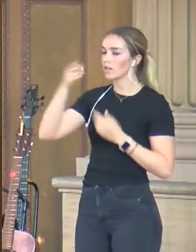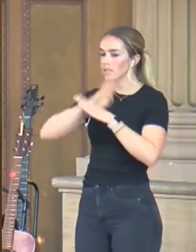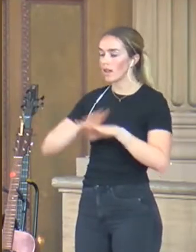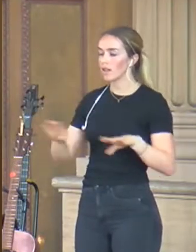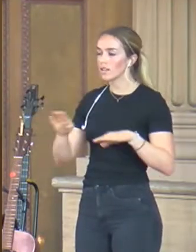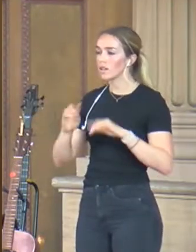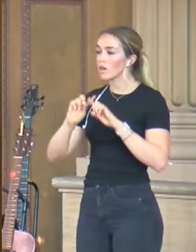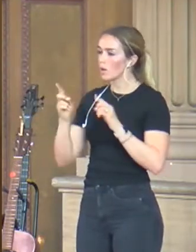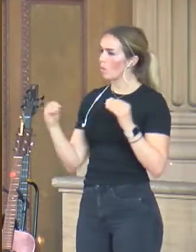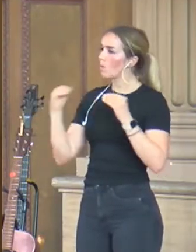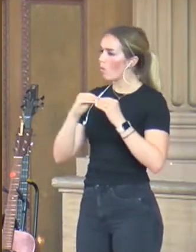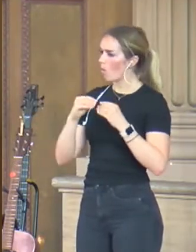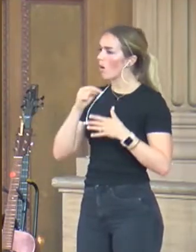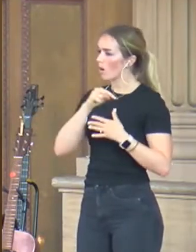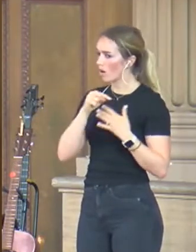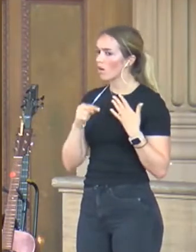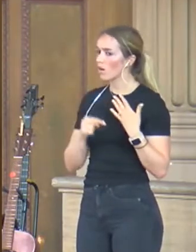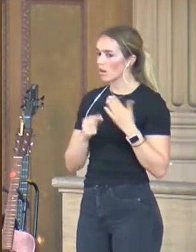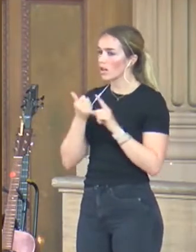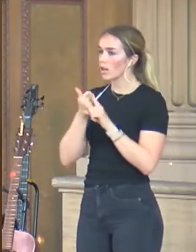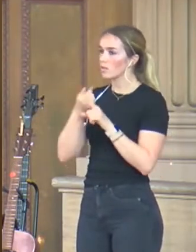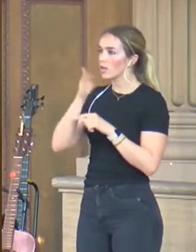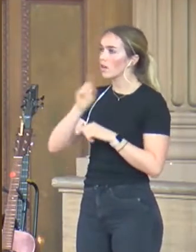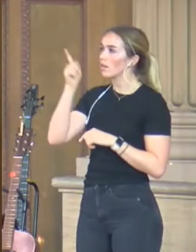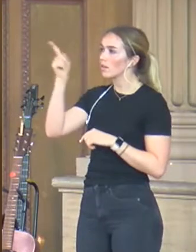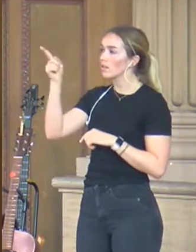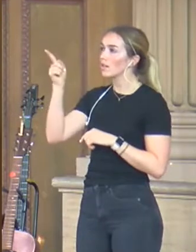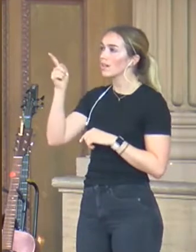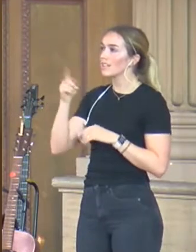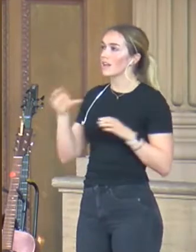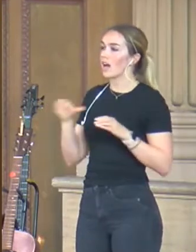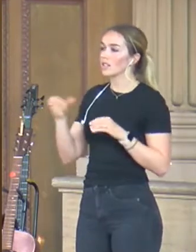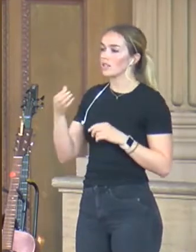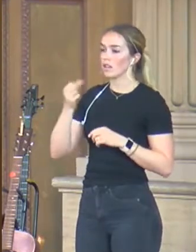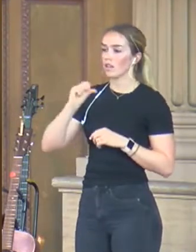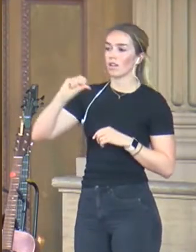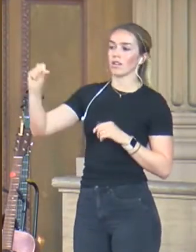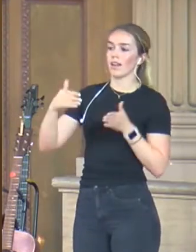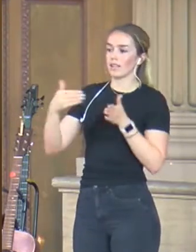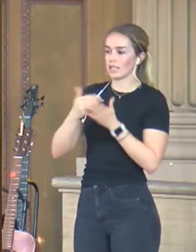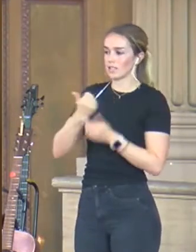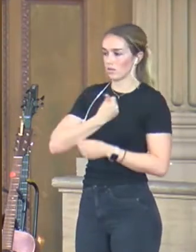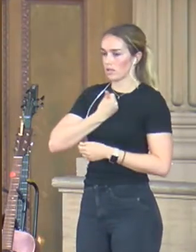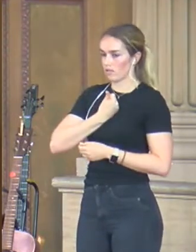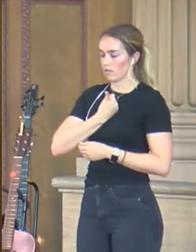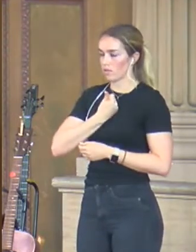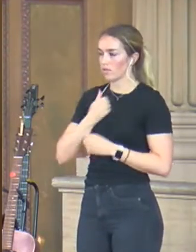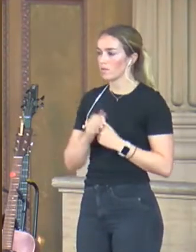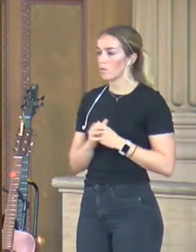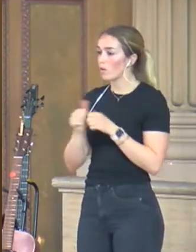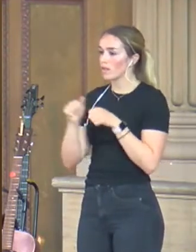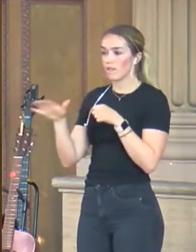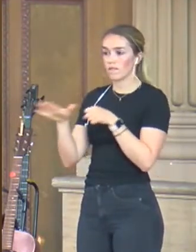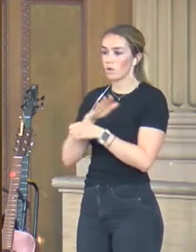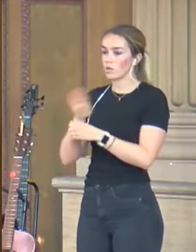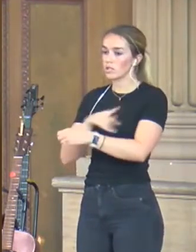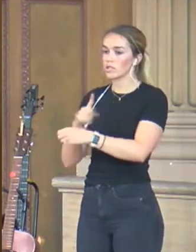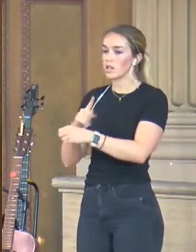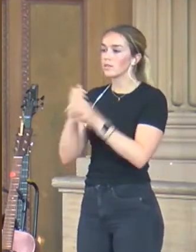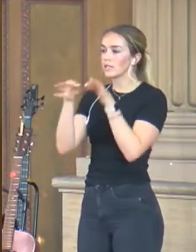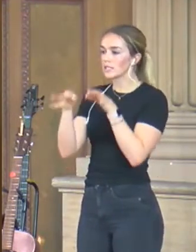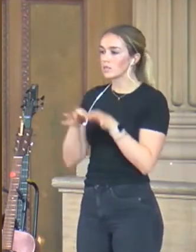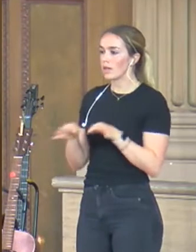But then more than that, he's looking at God like God is actively against him. All throughout this psalm, he describes God as the